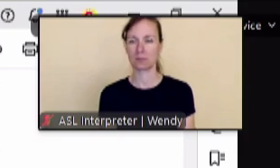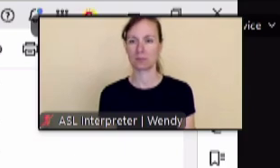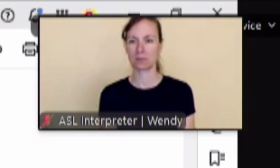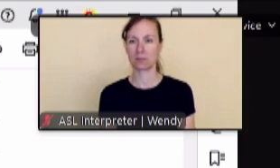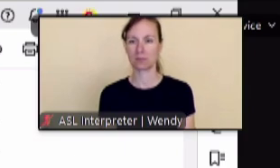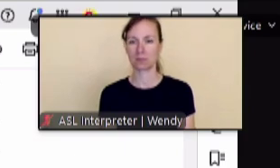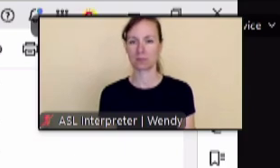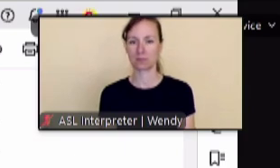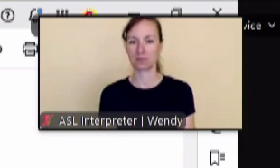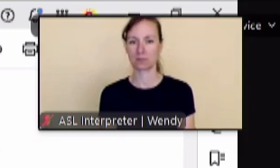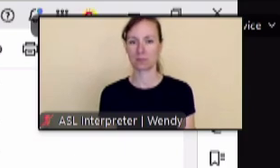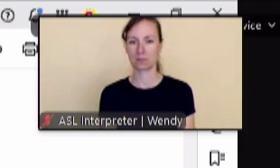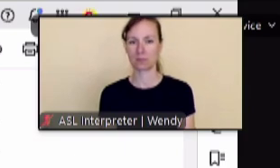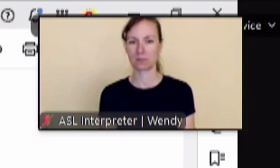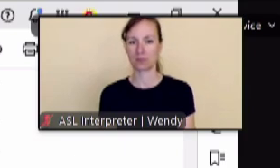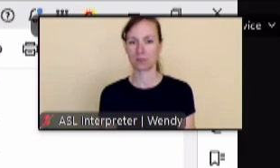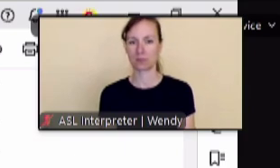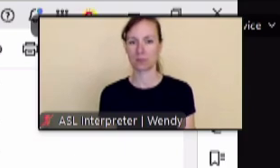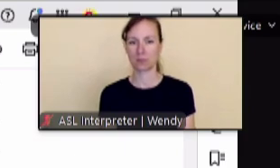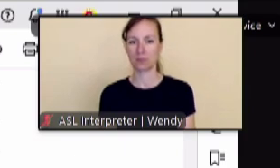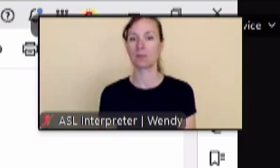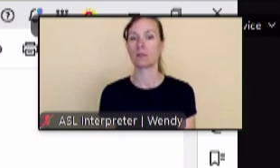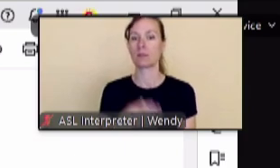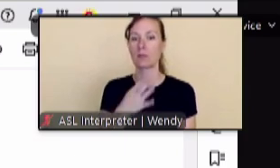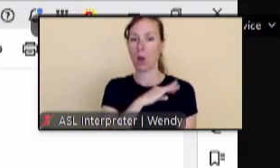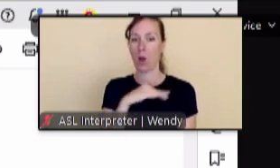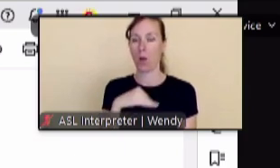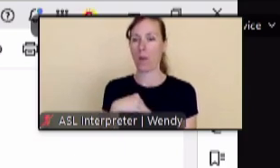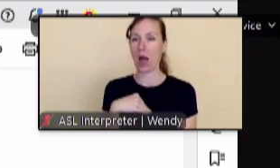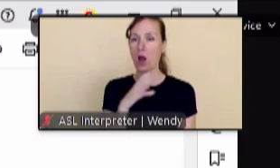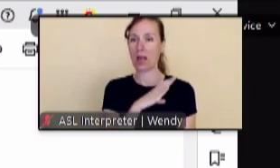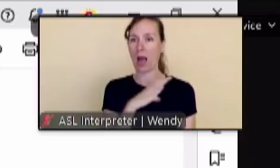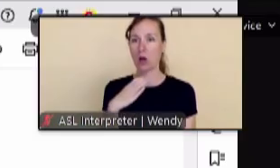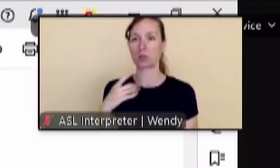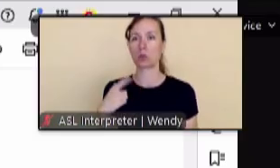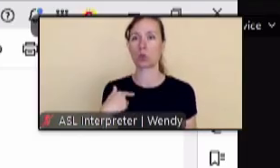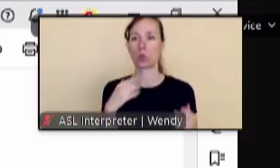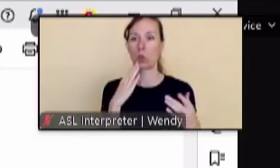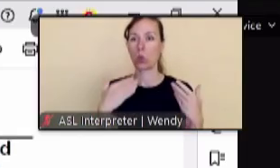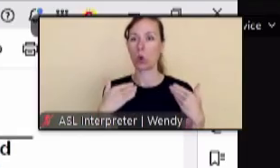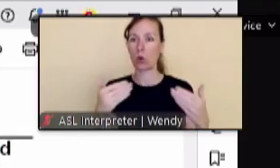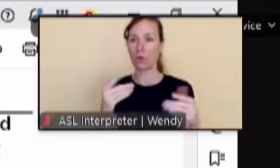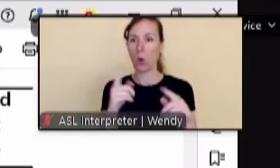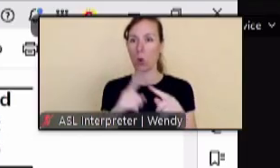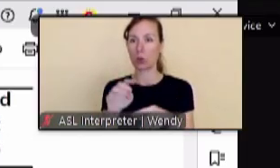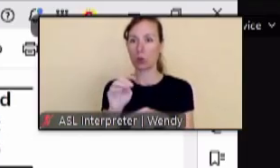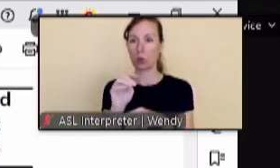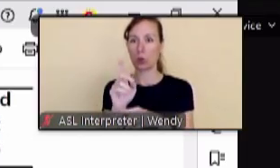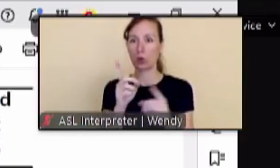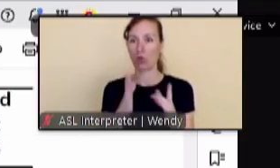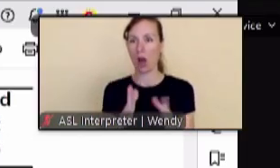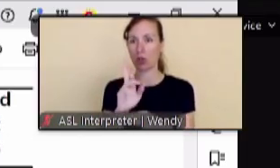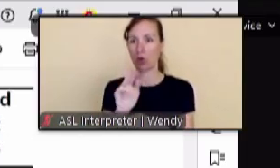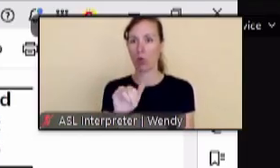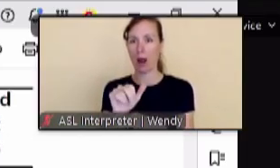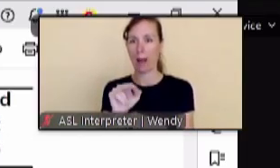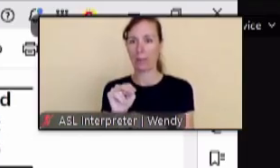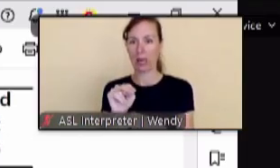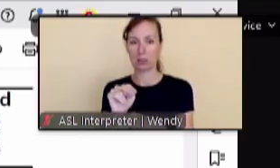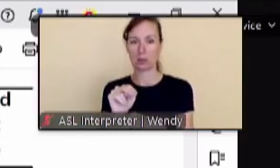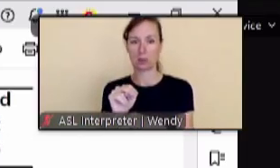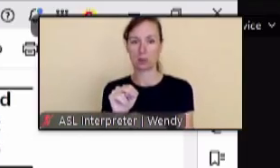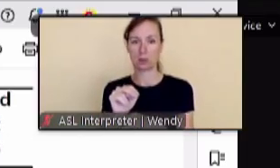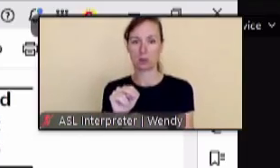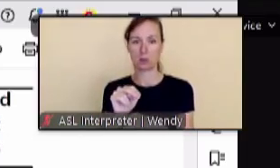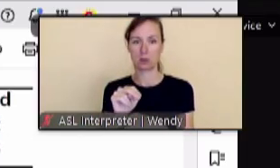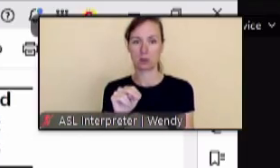Okay, so Mayor and Council will move forward to Director Brayman. He'll give a 1,000-foot overview of